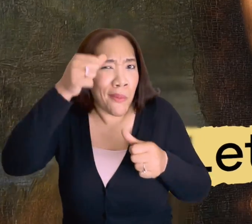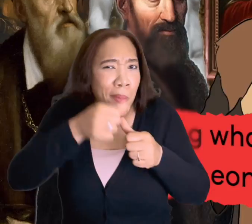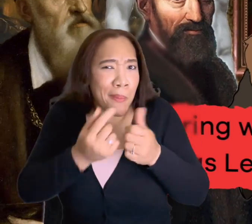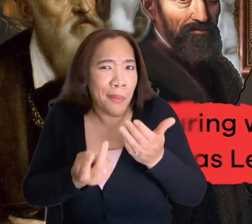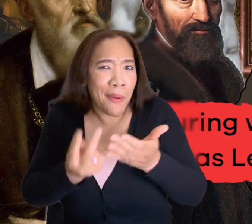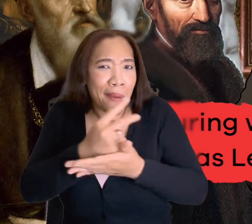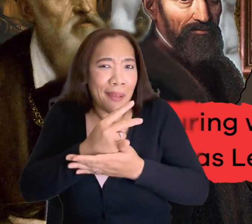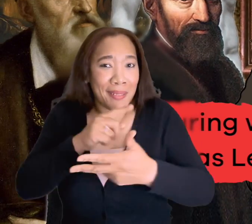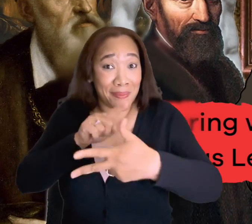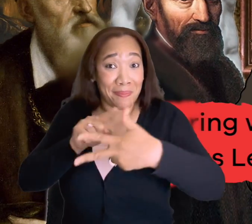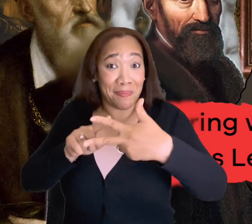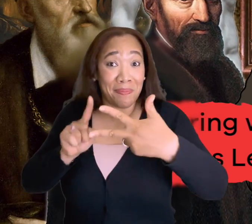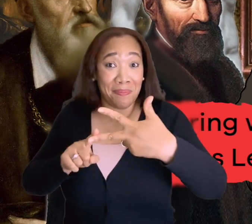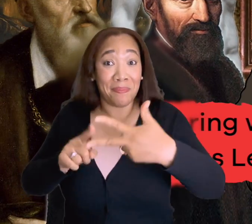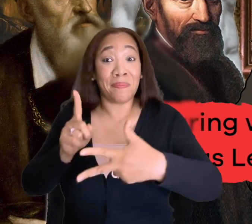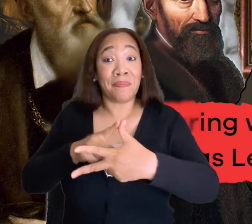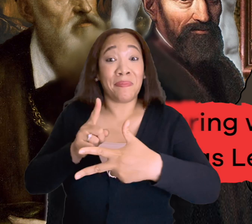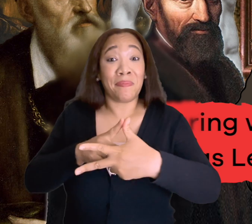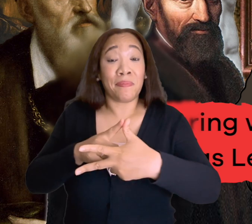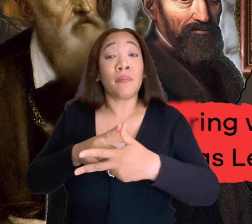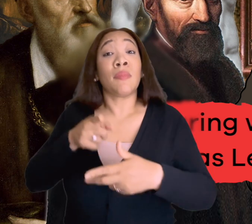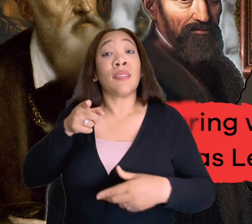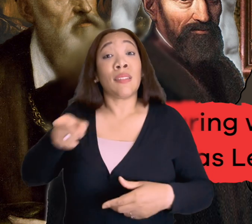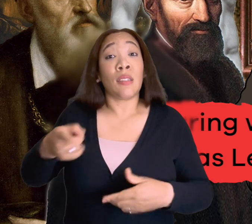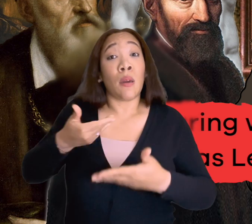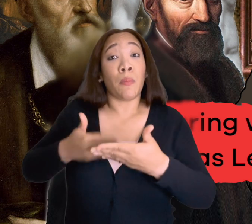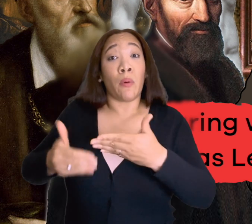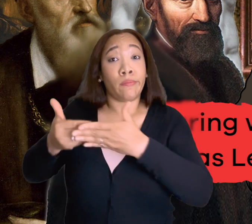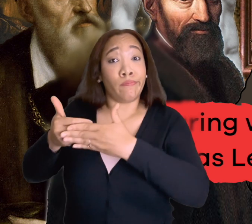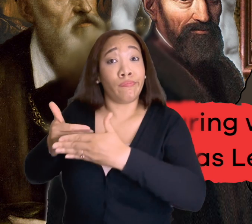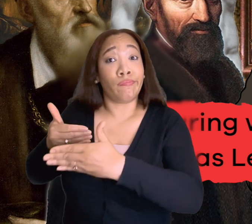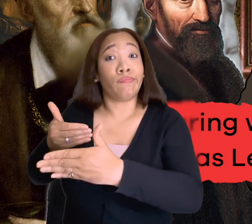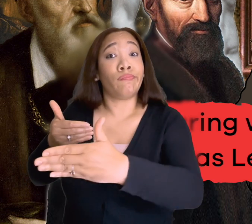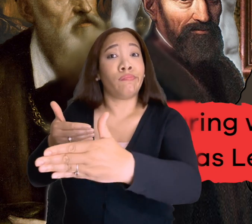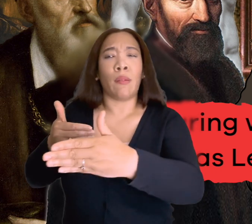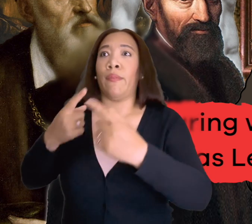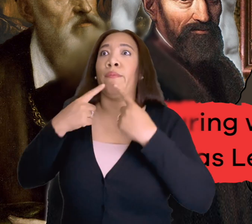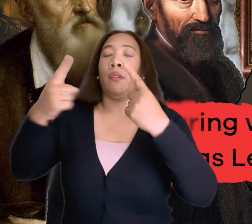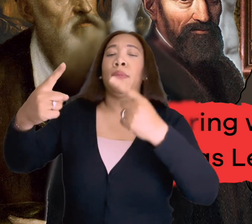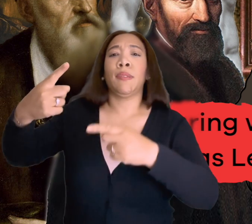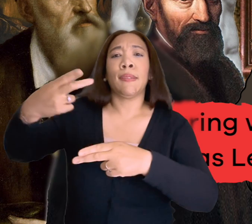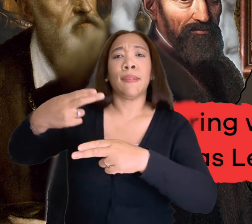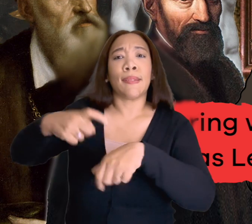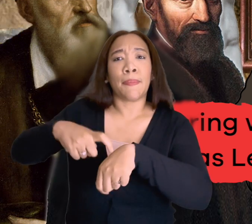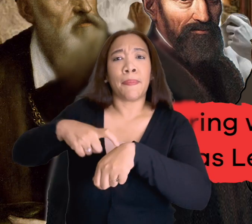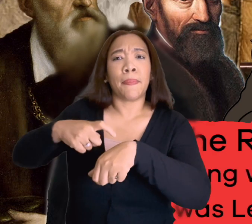Vinci. During what famous time period was Leonardo da Vinci born?